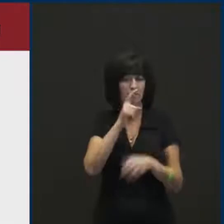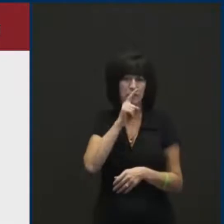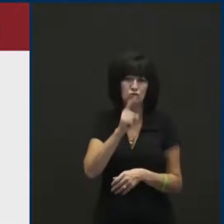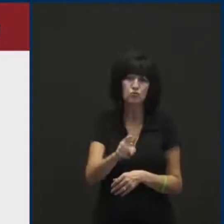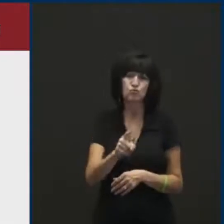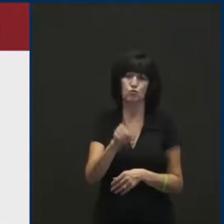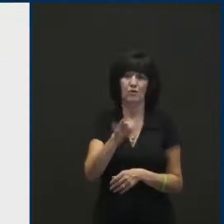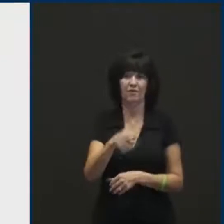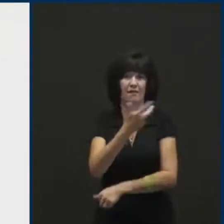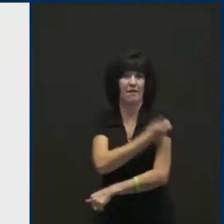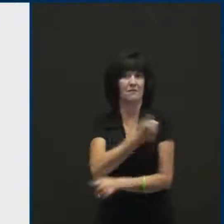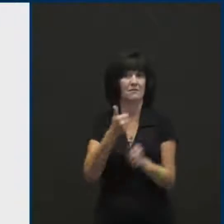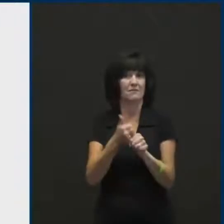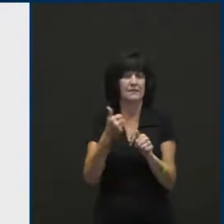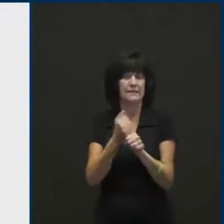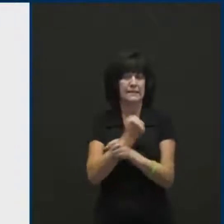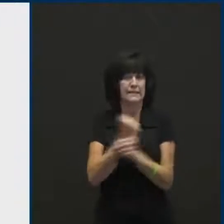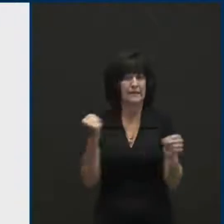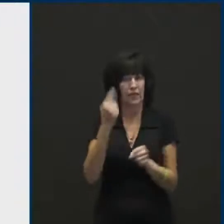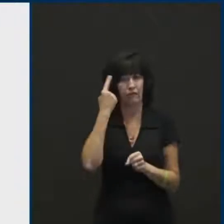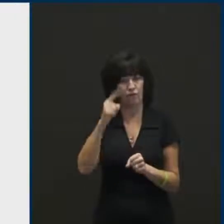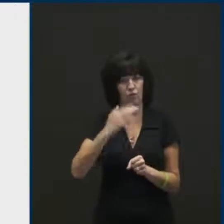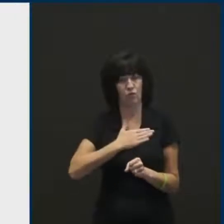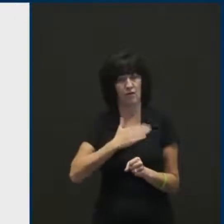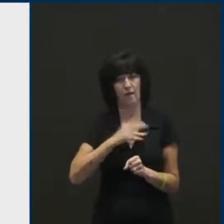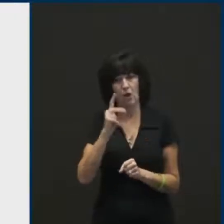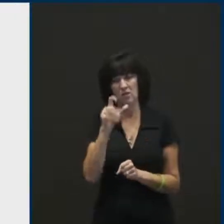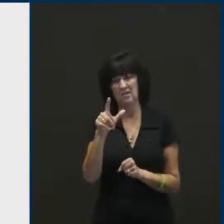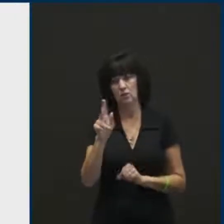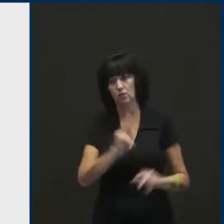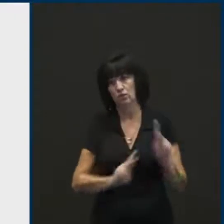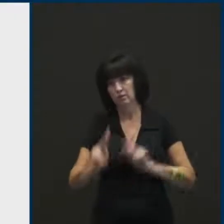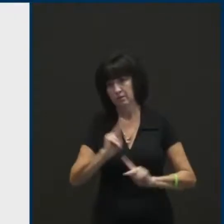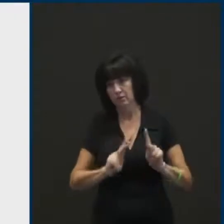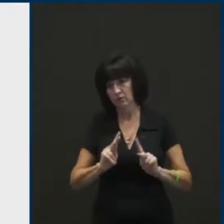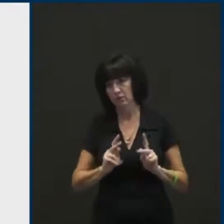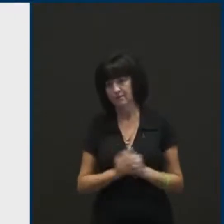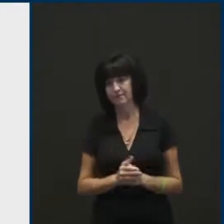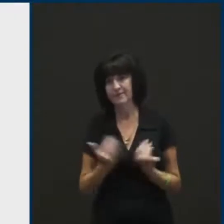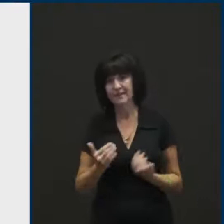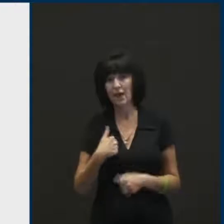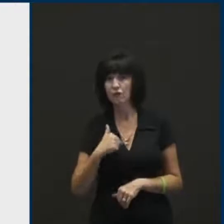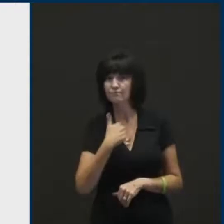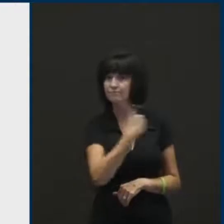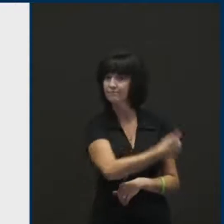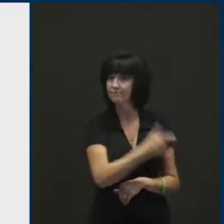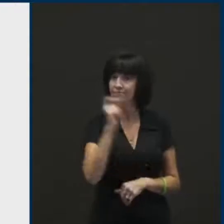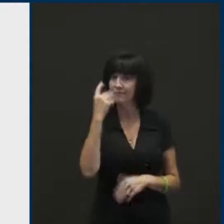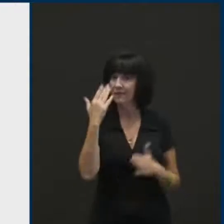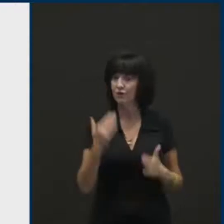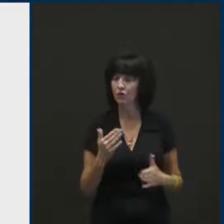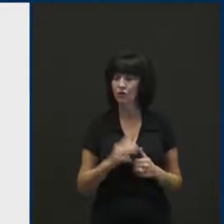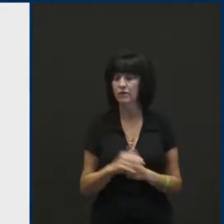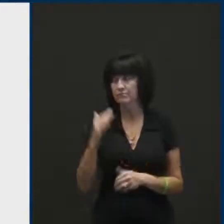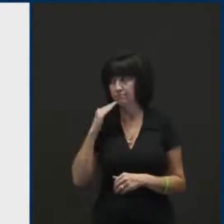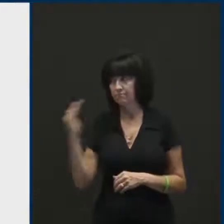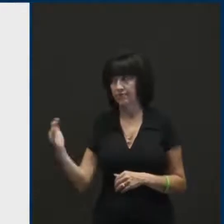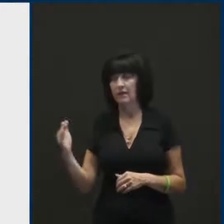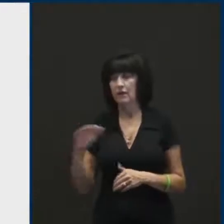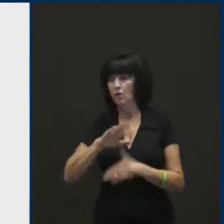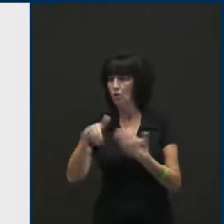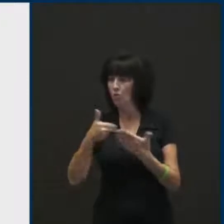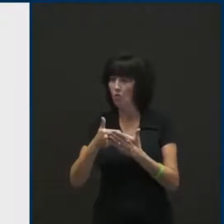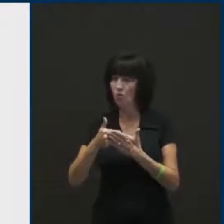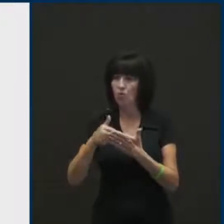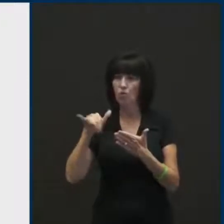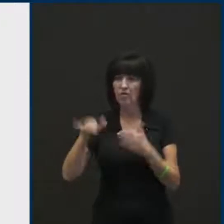And with that, I'm going to hand it back to you, Governor. Thank you very much, Dr. Rattay. The whole discussion and the planning around vaccine and